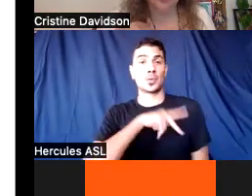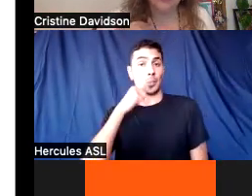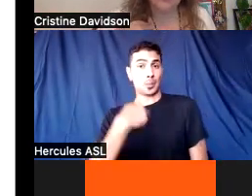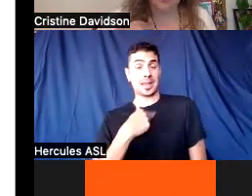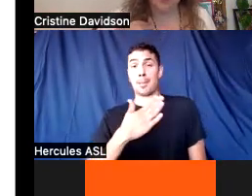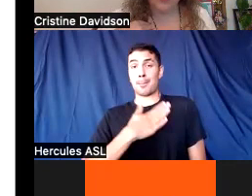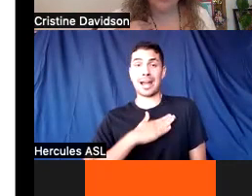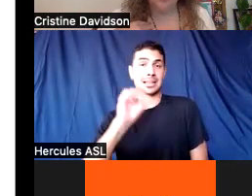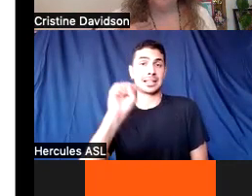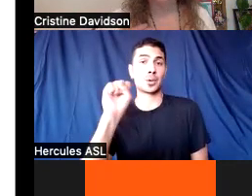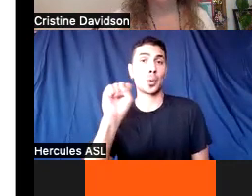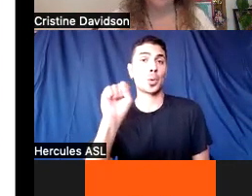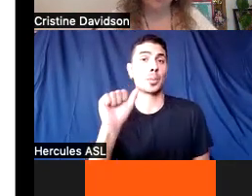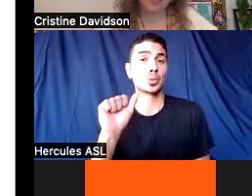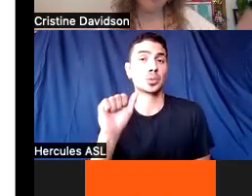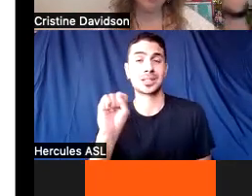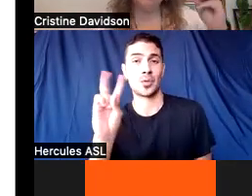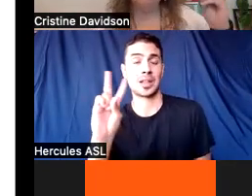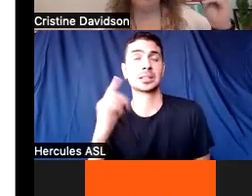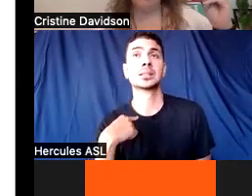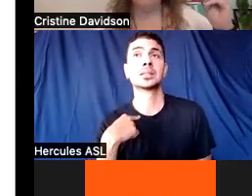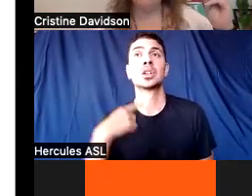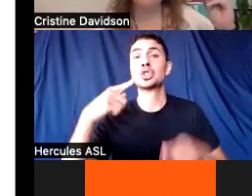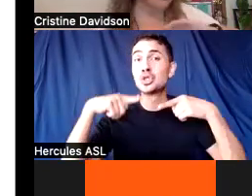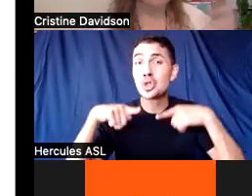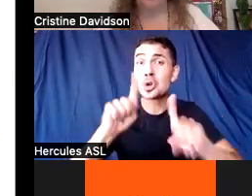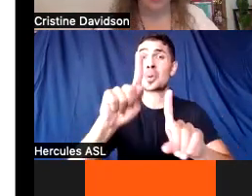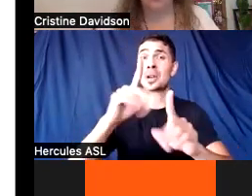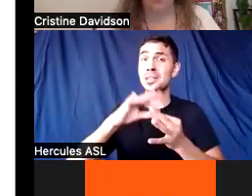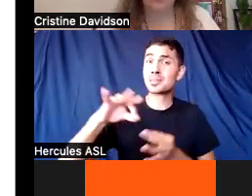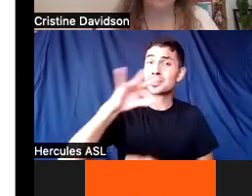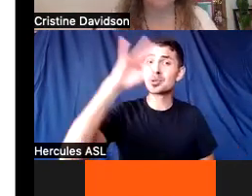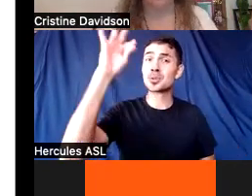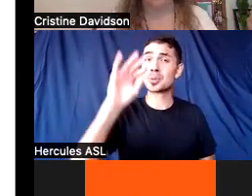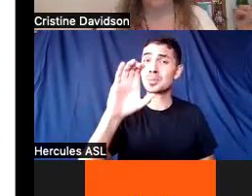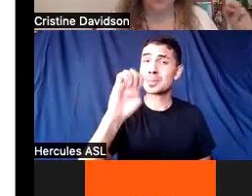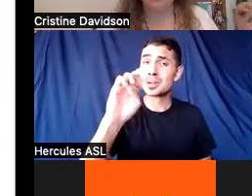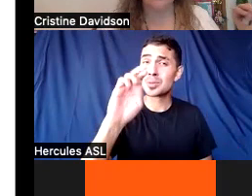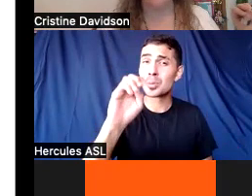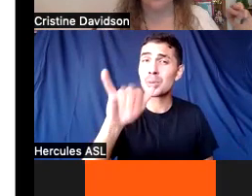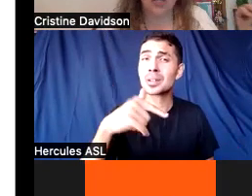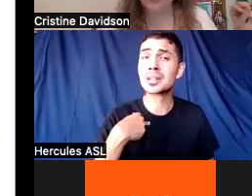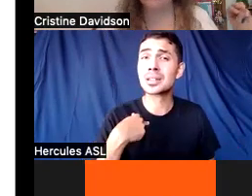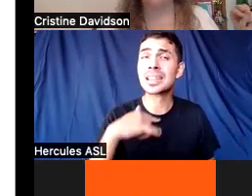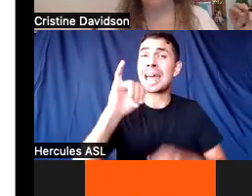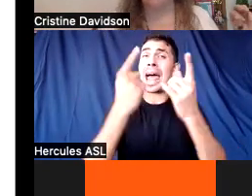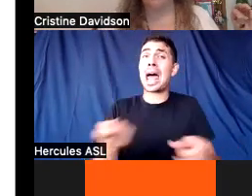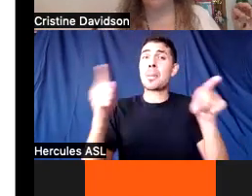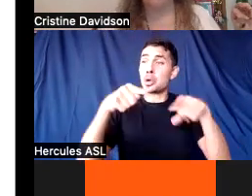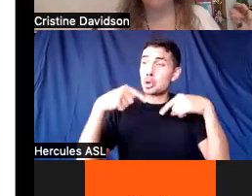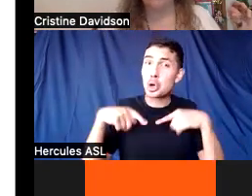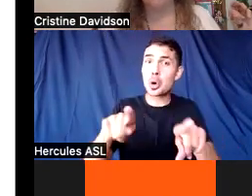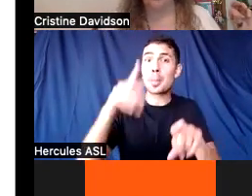and during ceremony. So when I was coming out of my violence, I didn't want to go to ceremony. That place was dangerous for